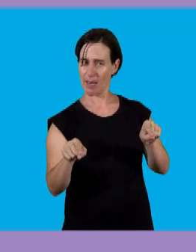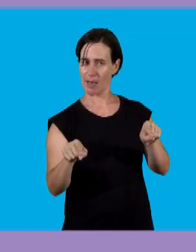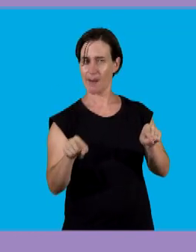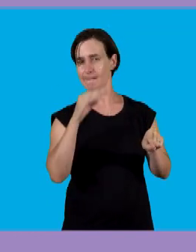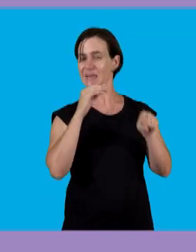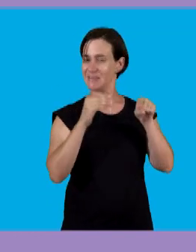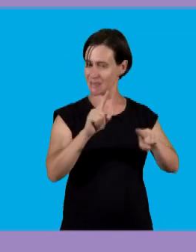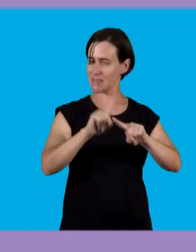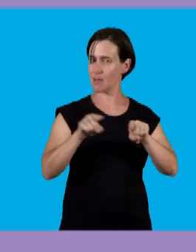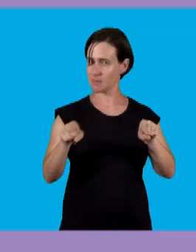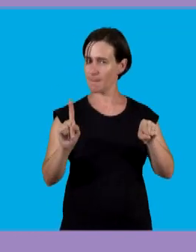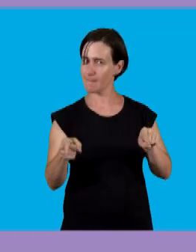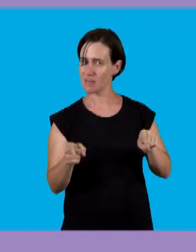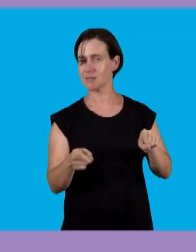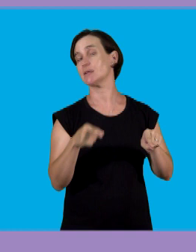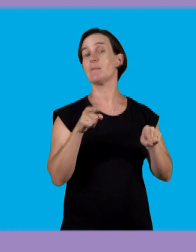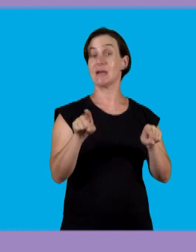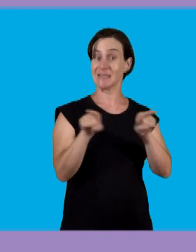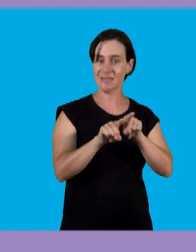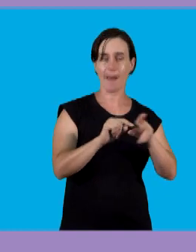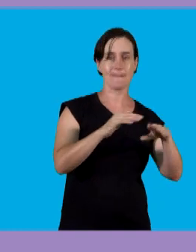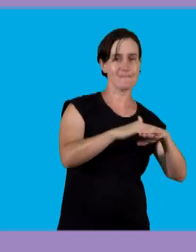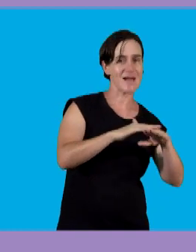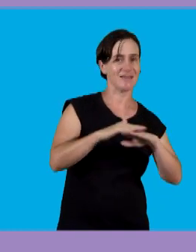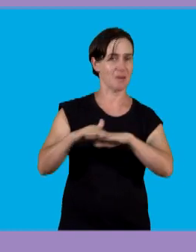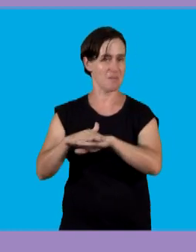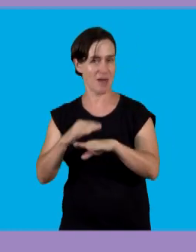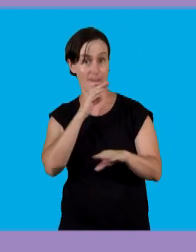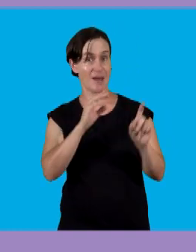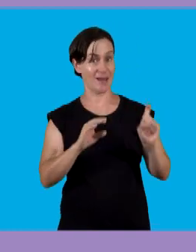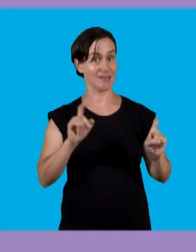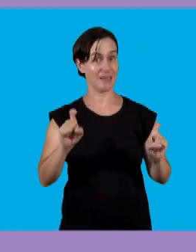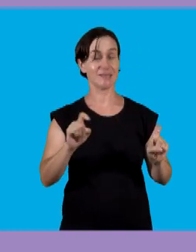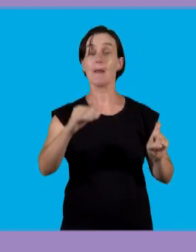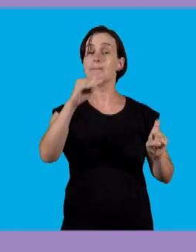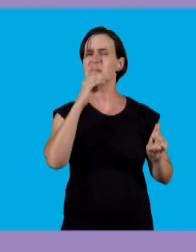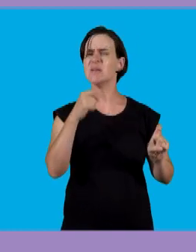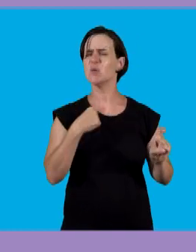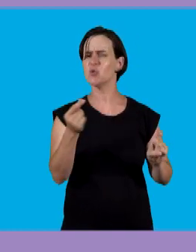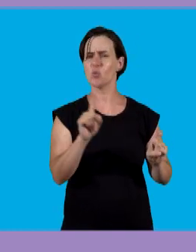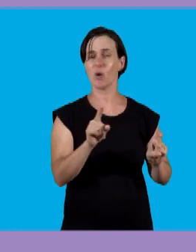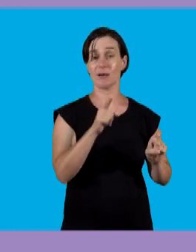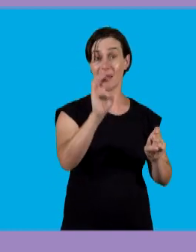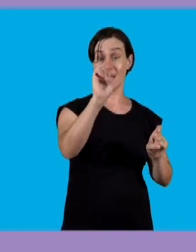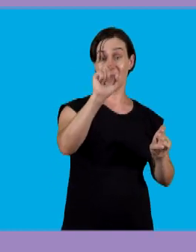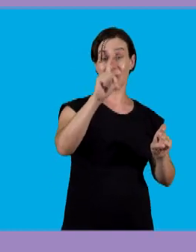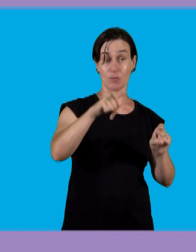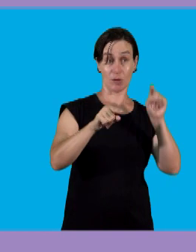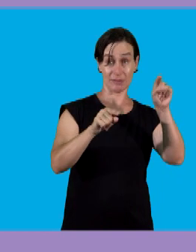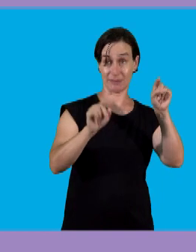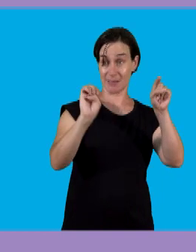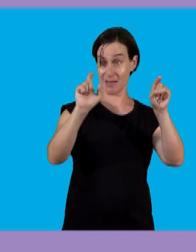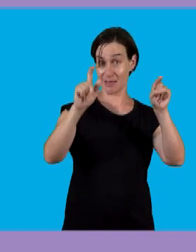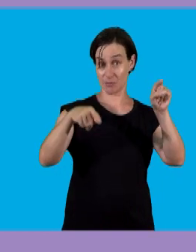together, and as we can see, they have the same base. So what does this mean? It means we add the exponents. That will be a